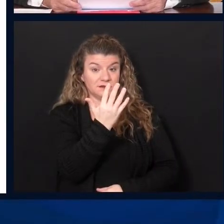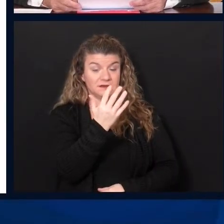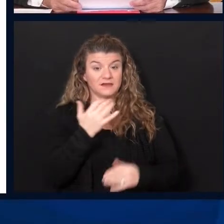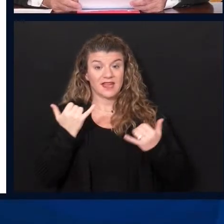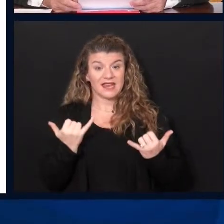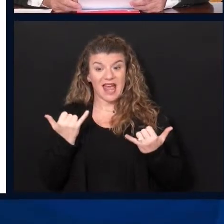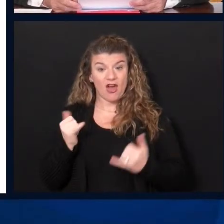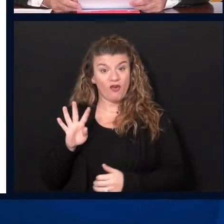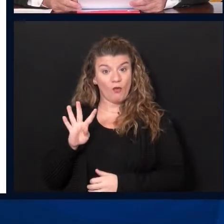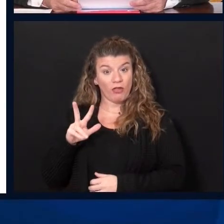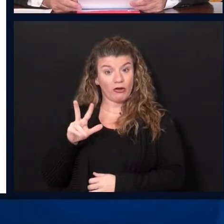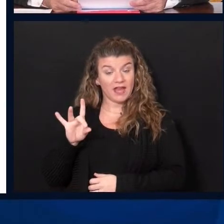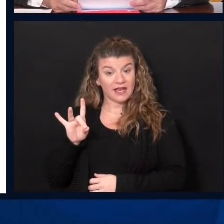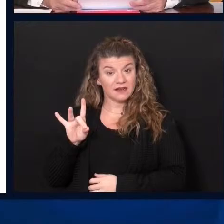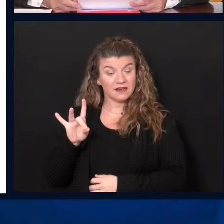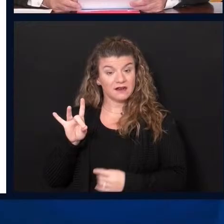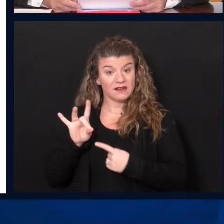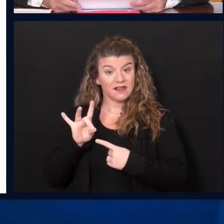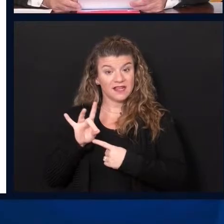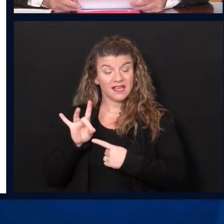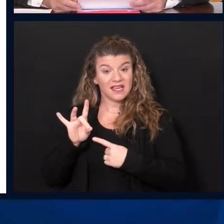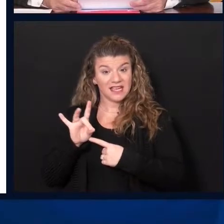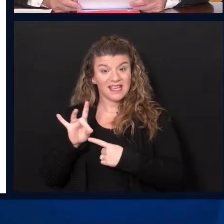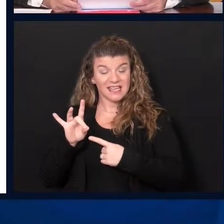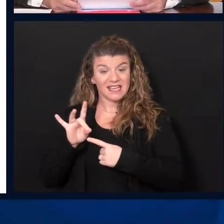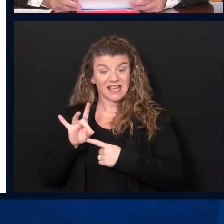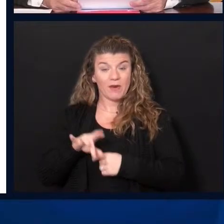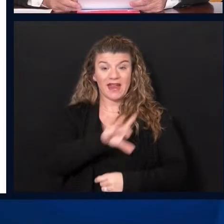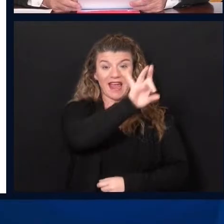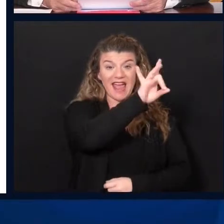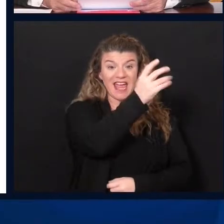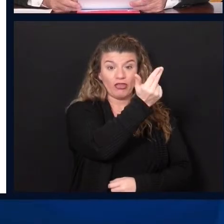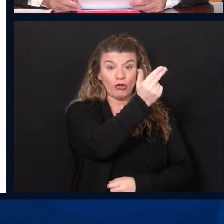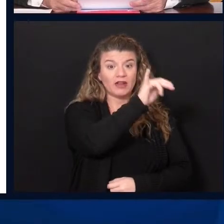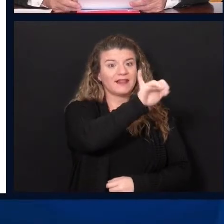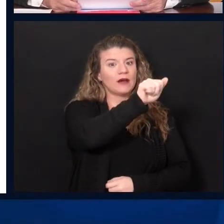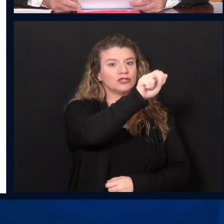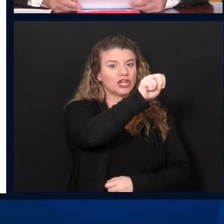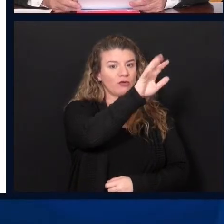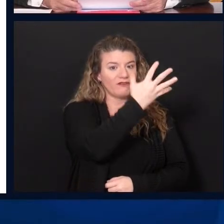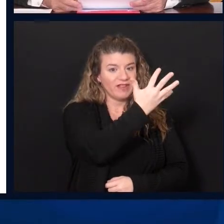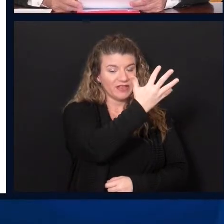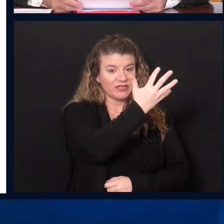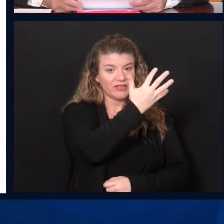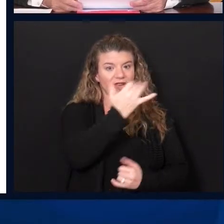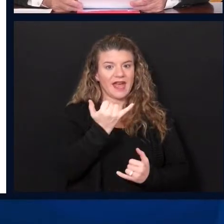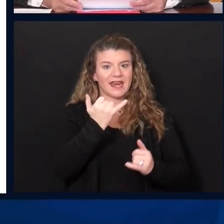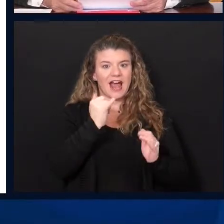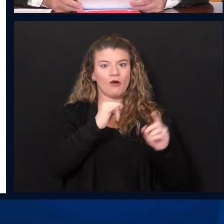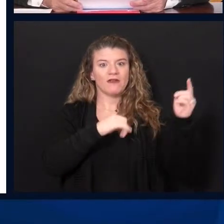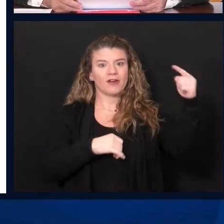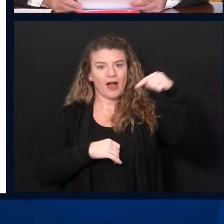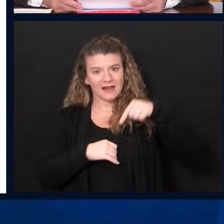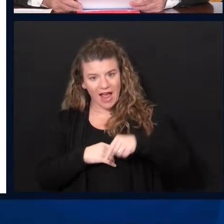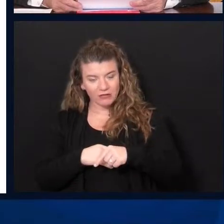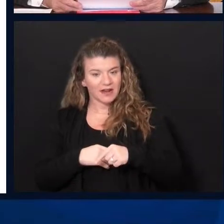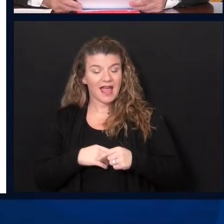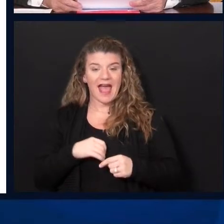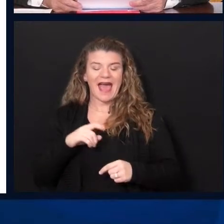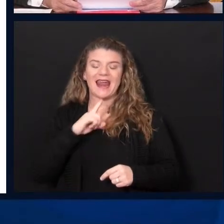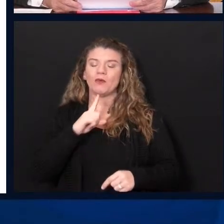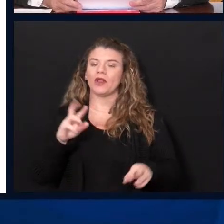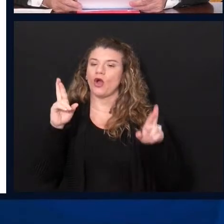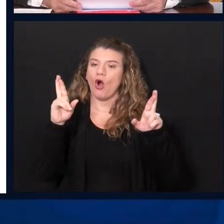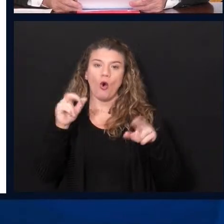at 438. We peaked at 813 on January 5th, and God forbid that we don't ever go back there